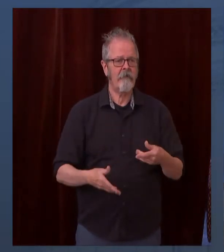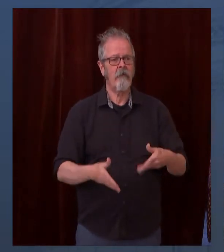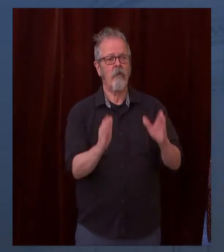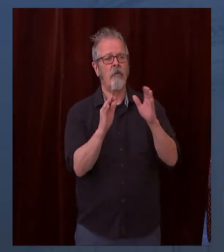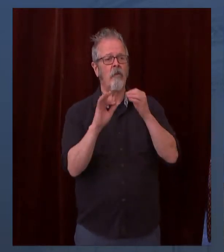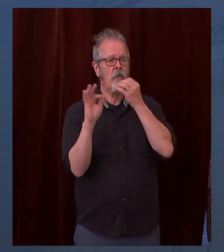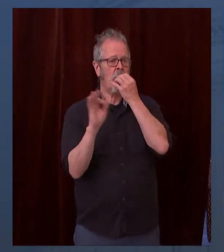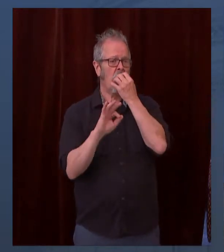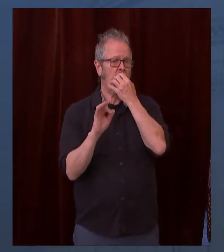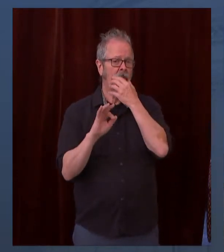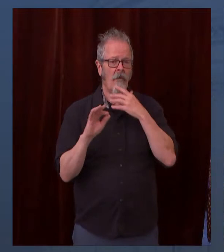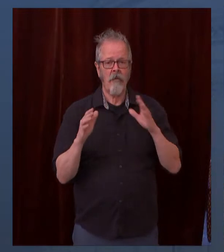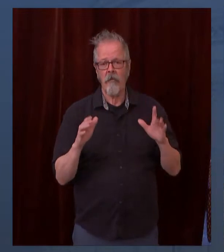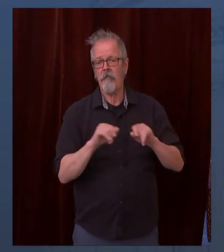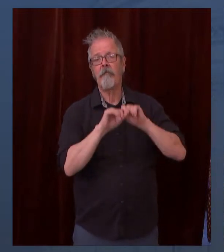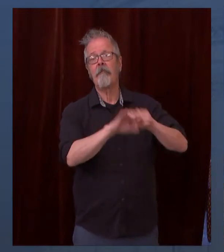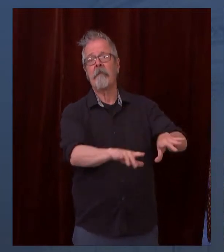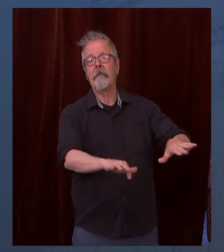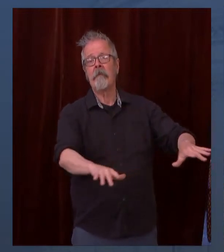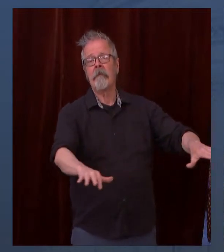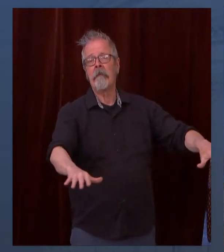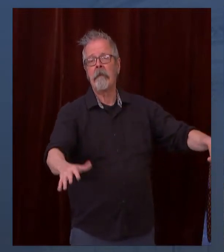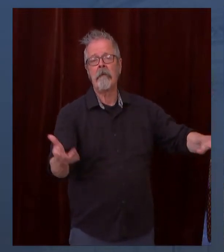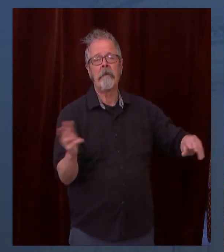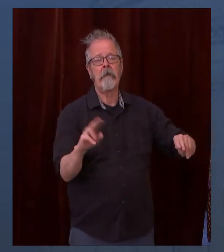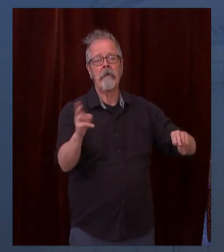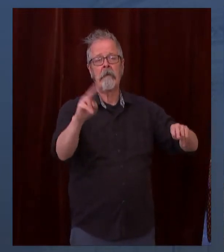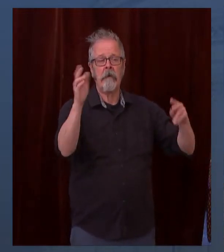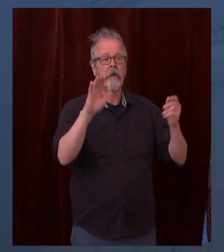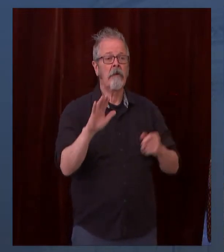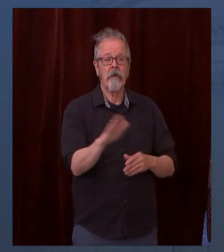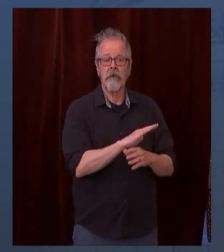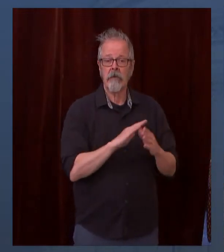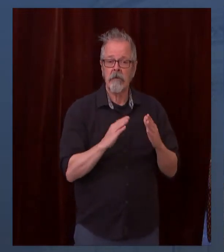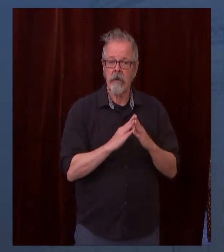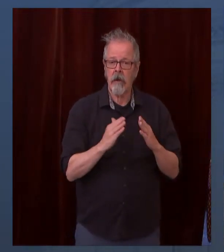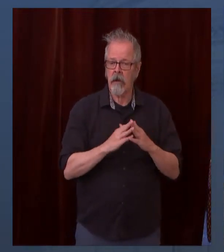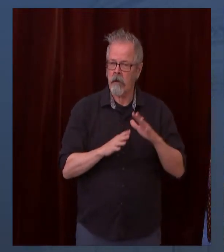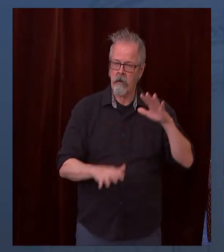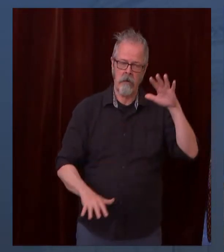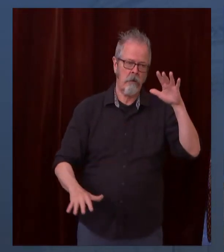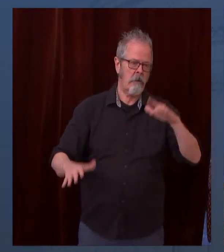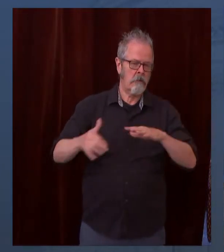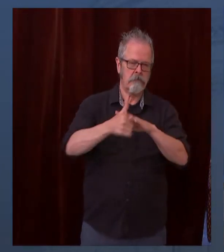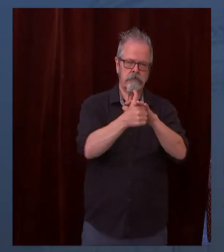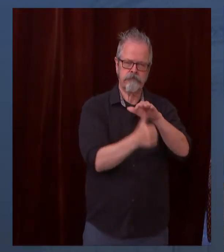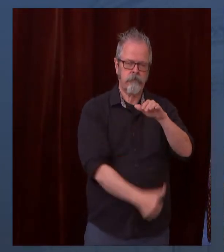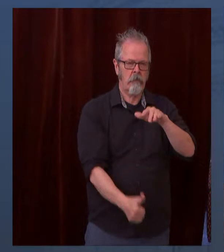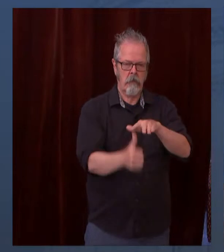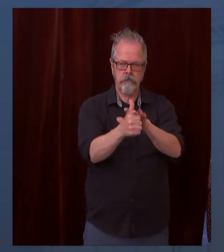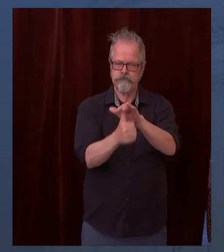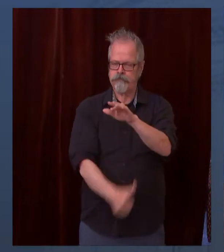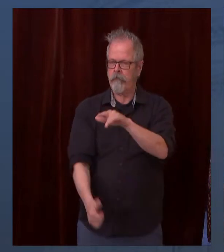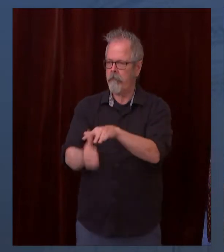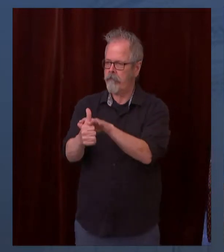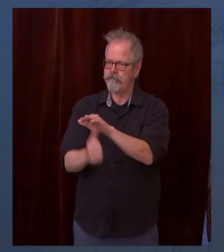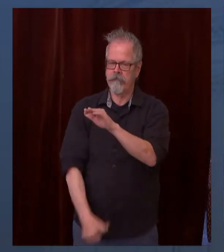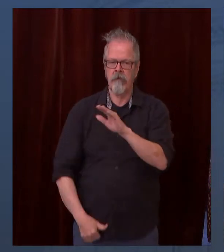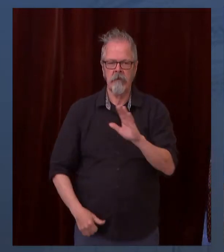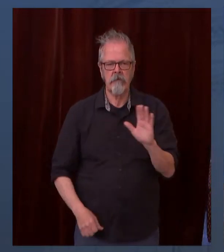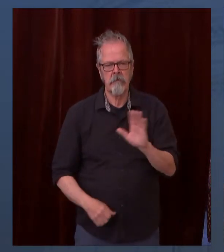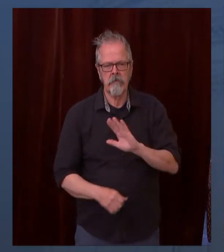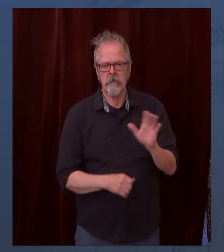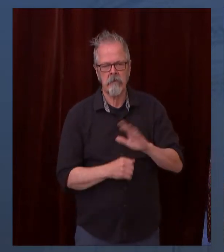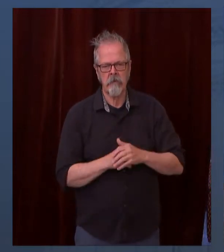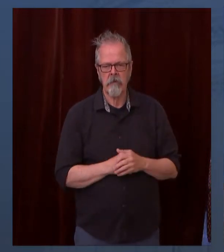and Bellingham and points east and west. So I applaud Washington State University's decision. The Cougars have led the way in this decision.